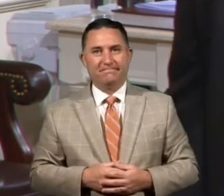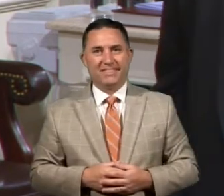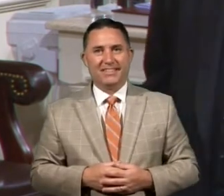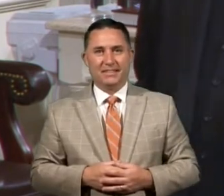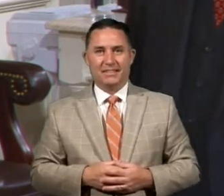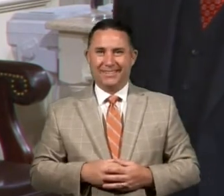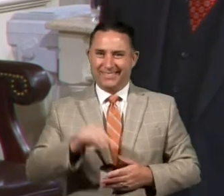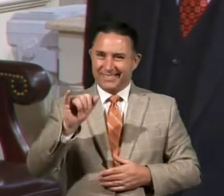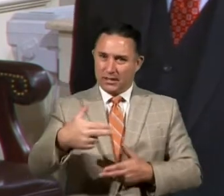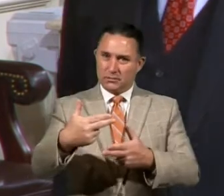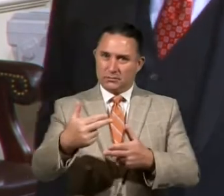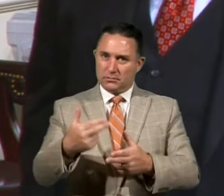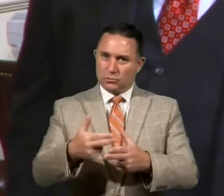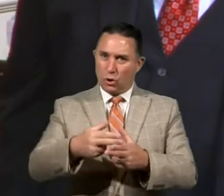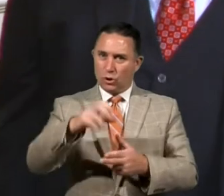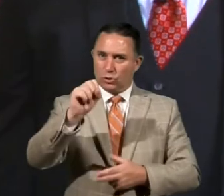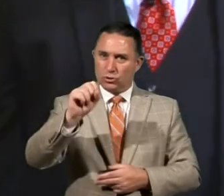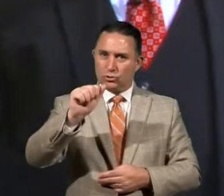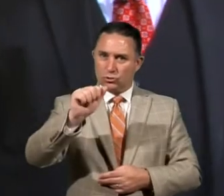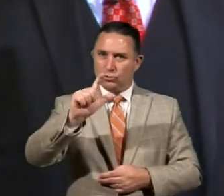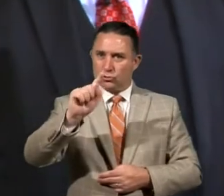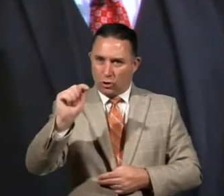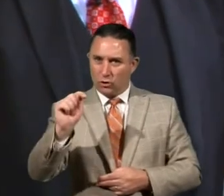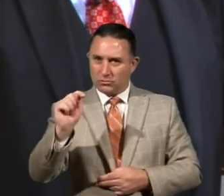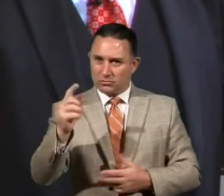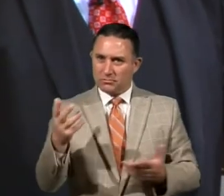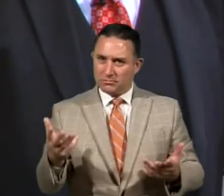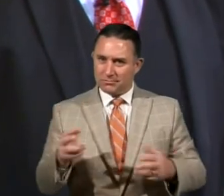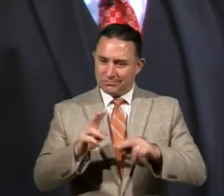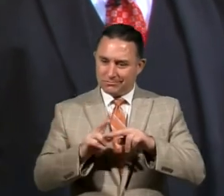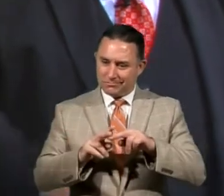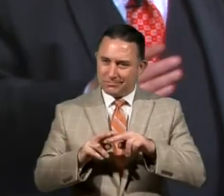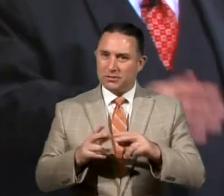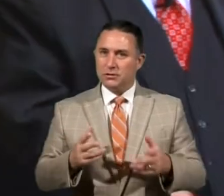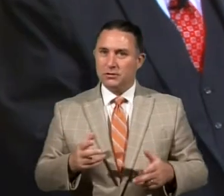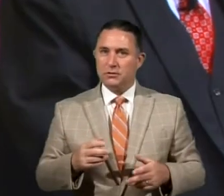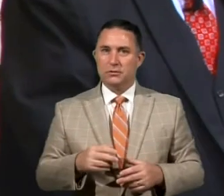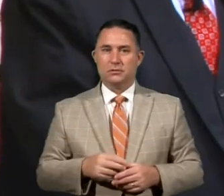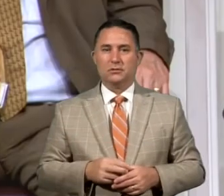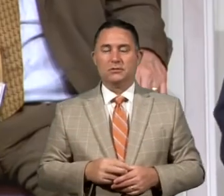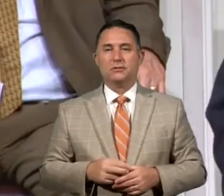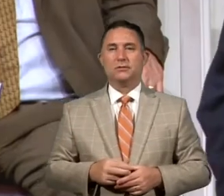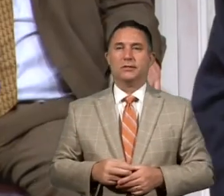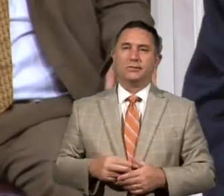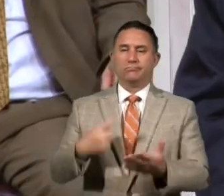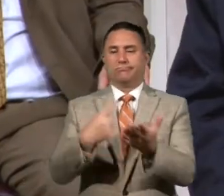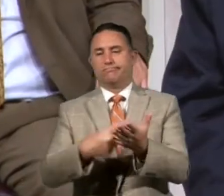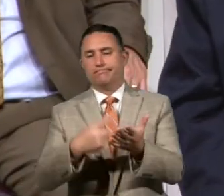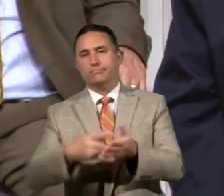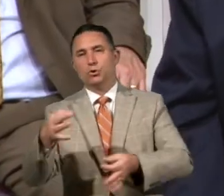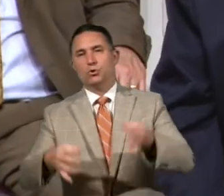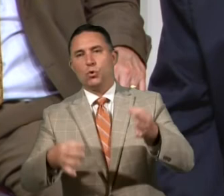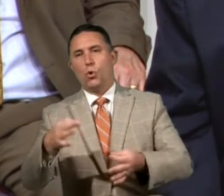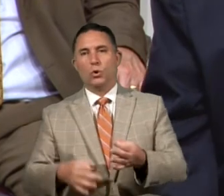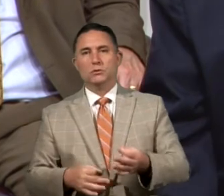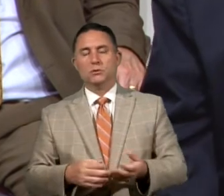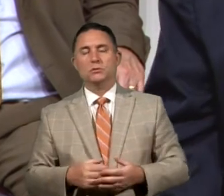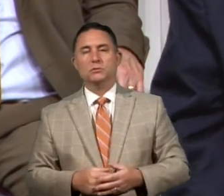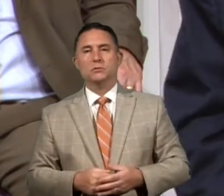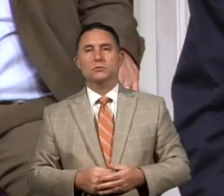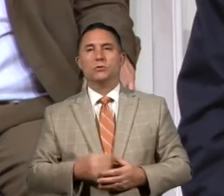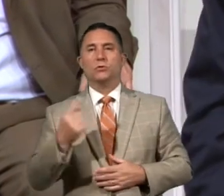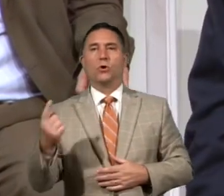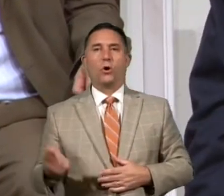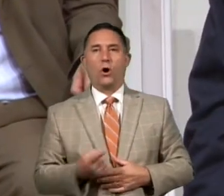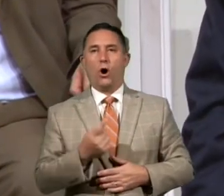That's salt. That's the marker we have. In all the briefs that we put into courts, all the things that go in, we